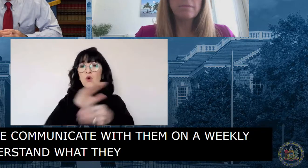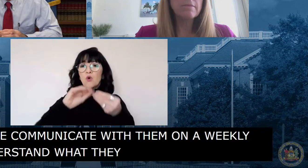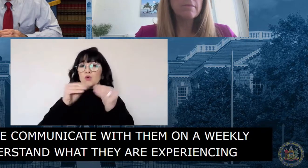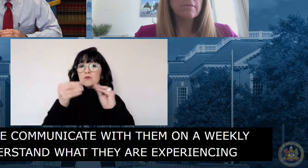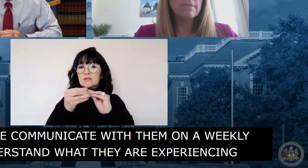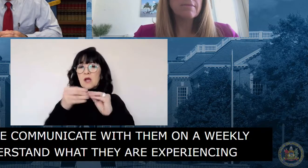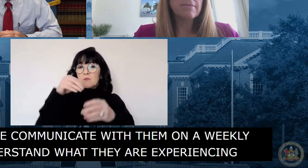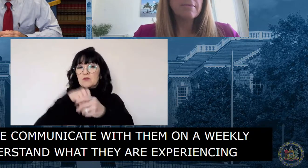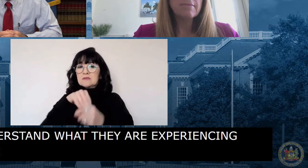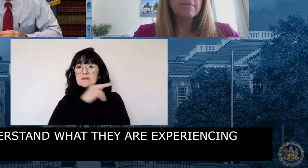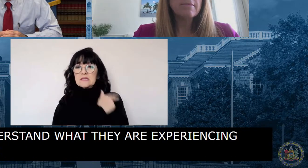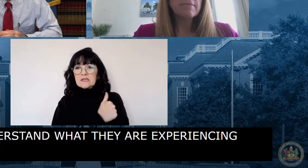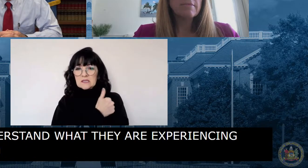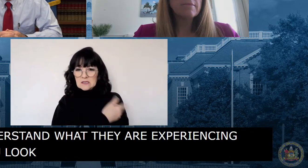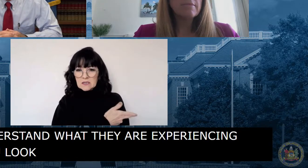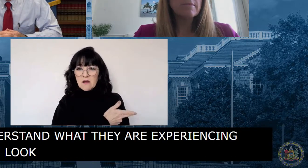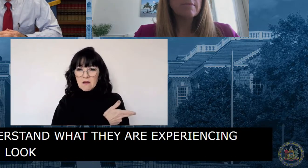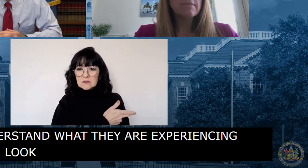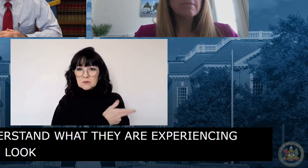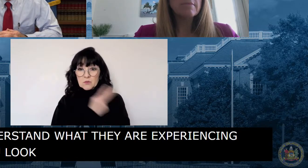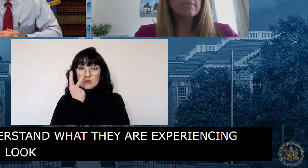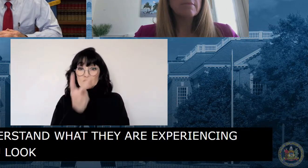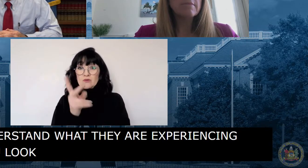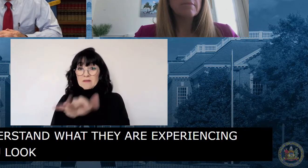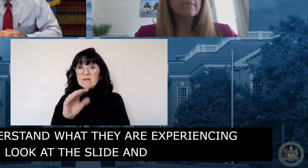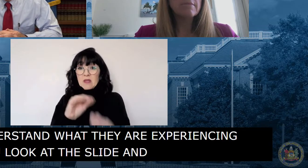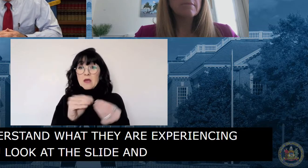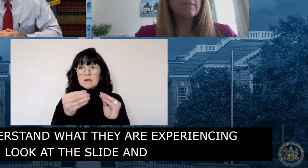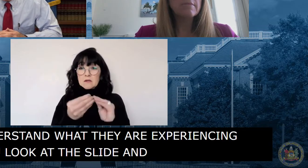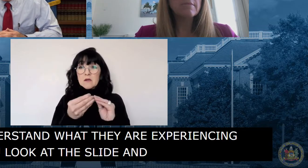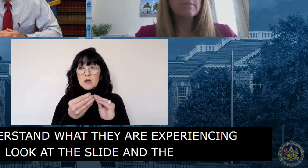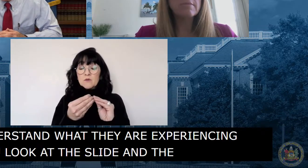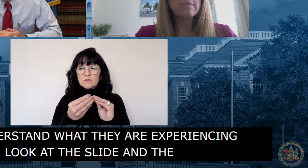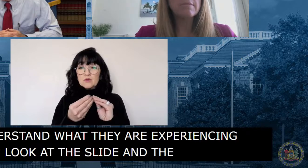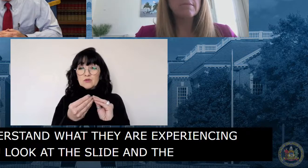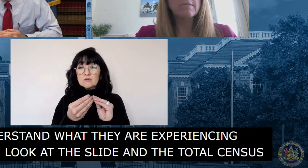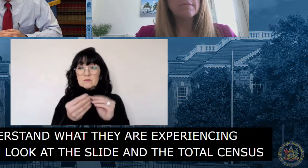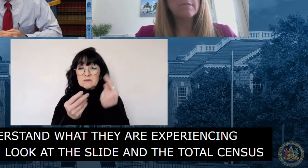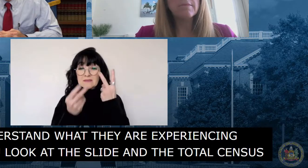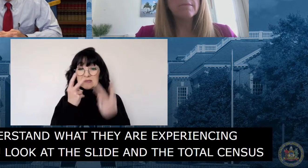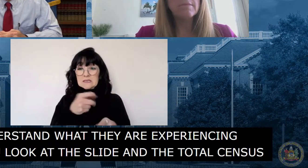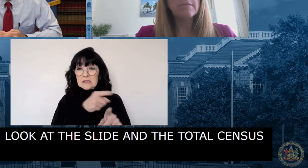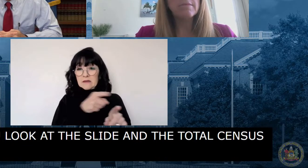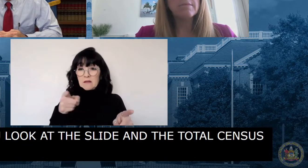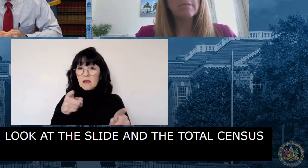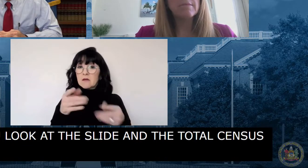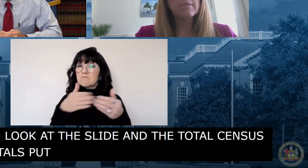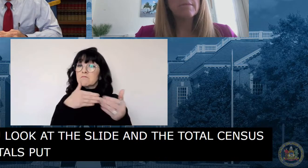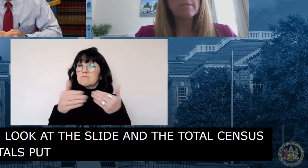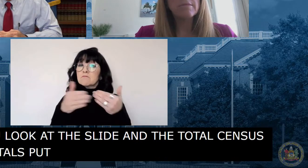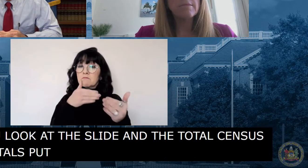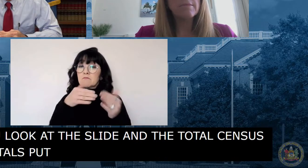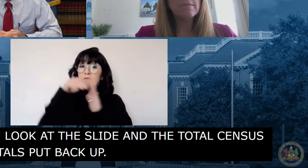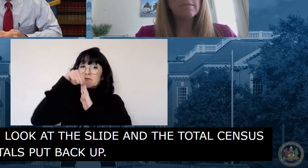can be put back up, you can see that even with the significant decline